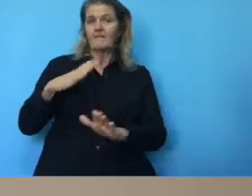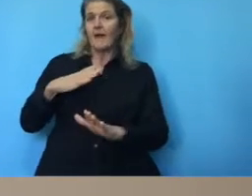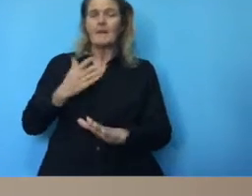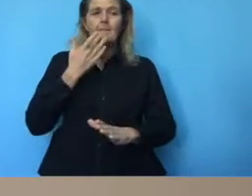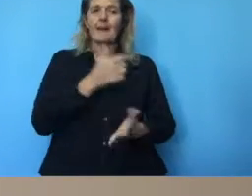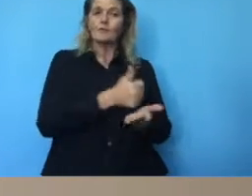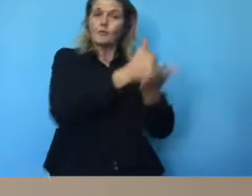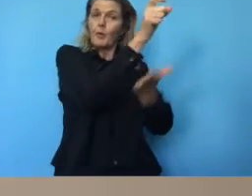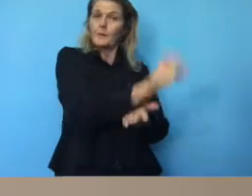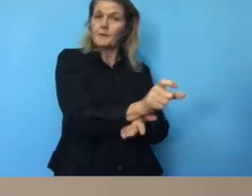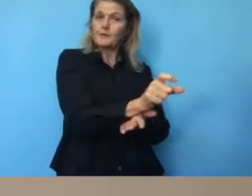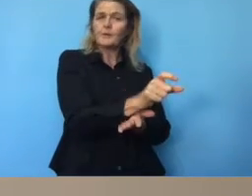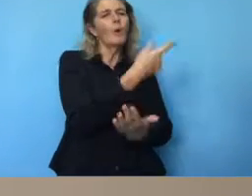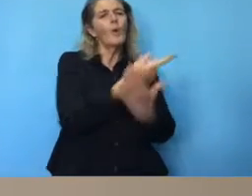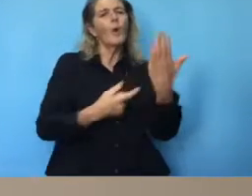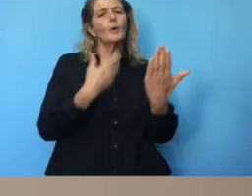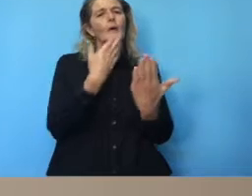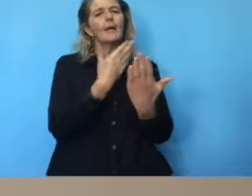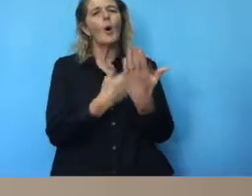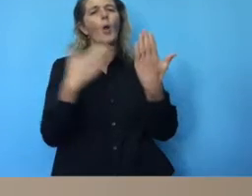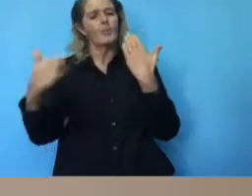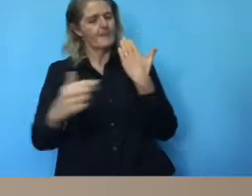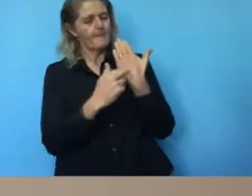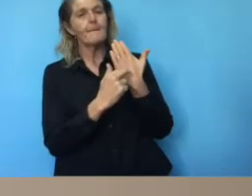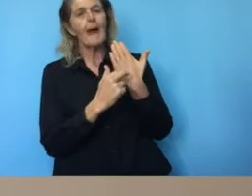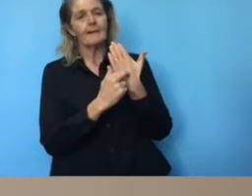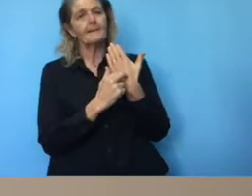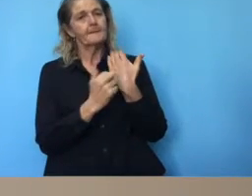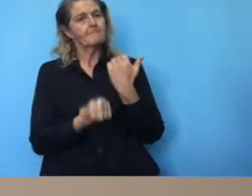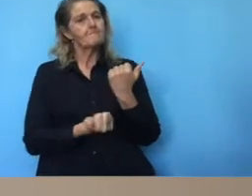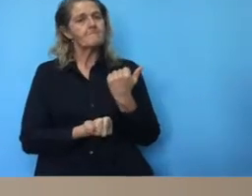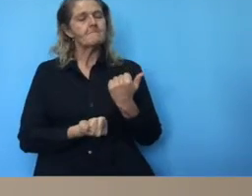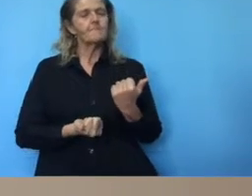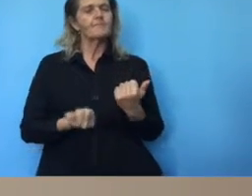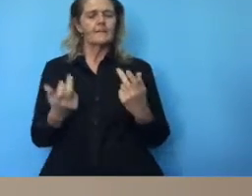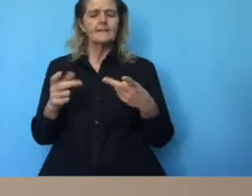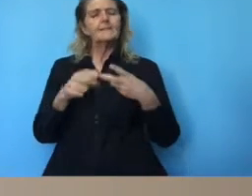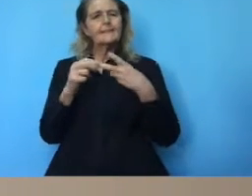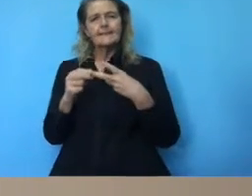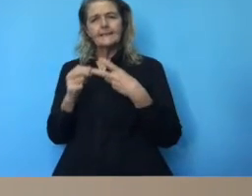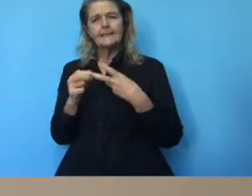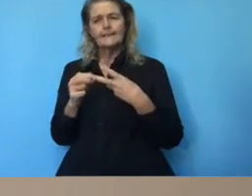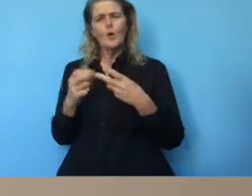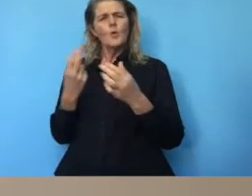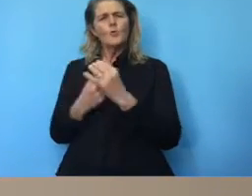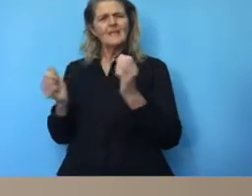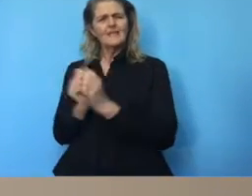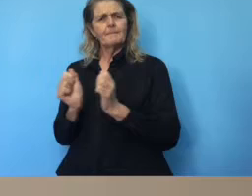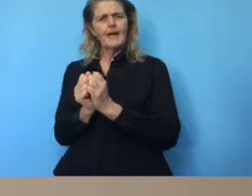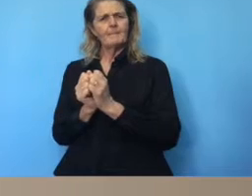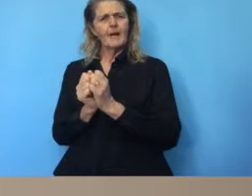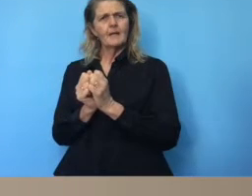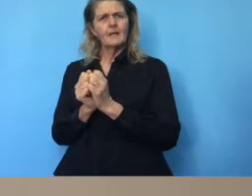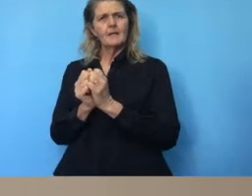on the back. Another thing in some of the exercises, you know, the paper, I've shifted around with mine from my paper